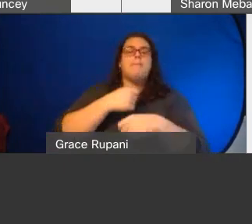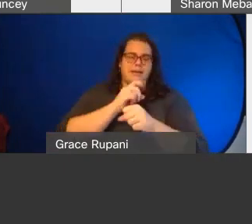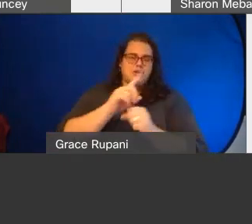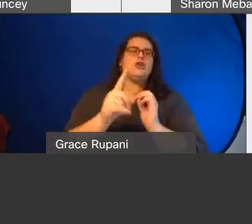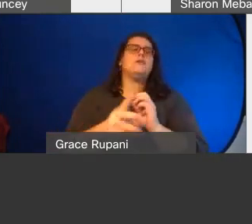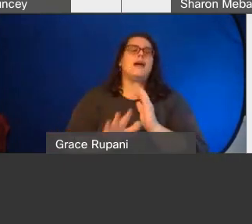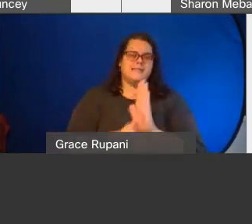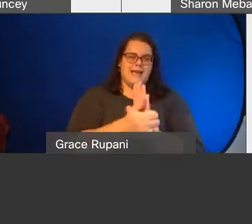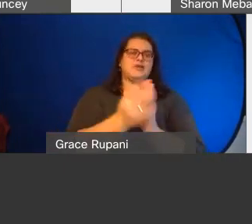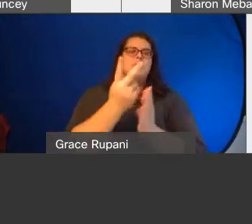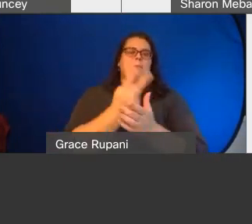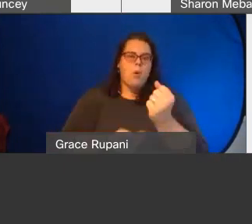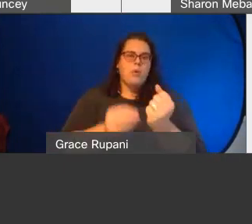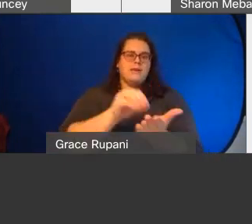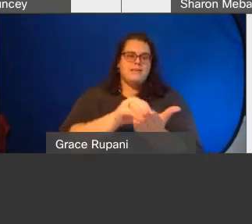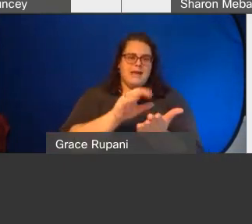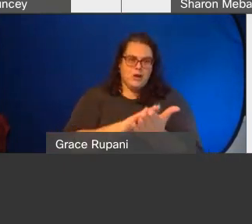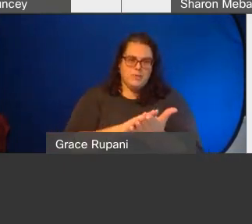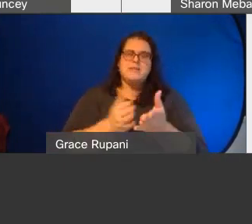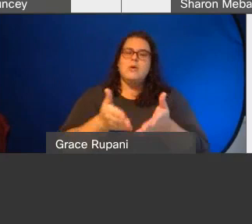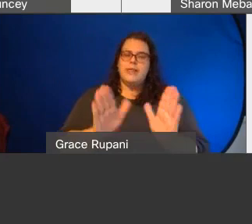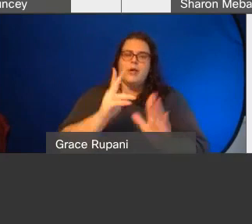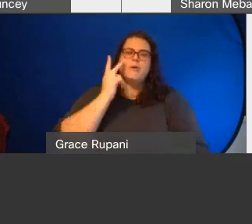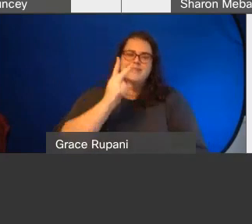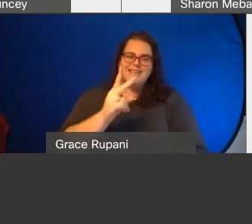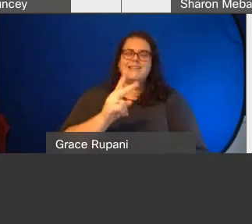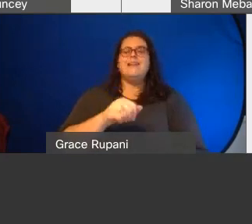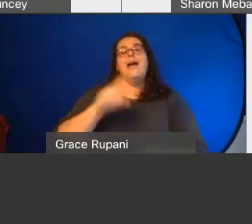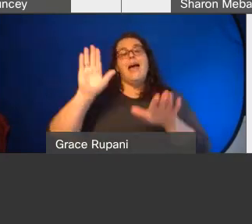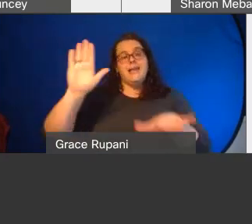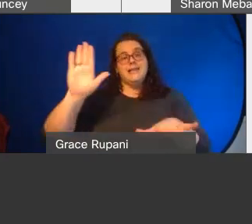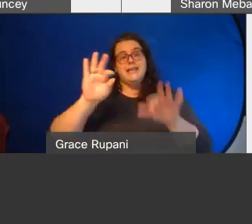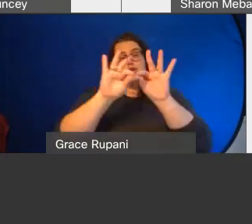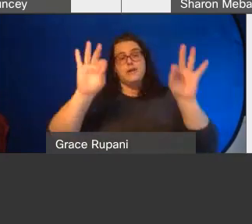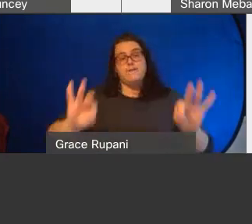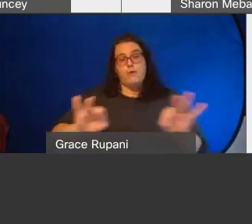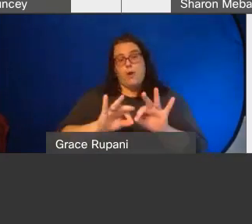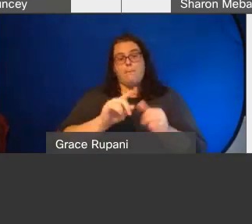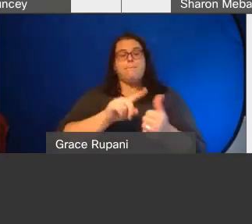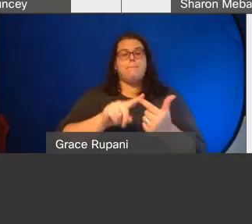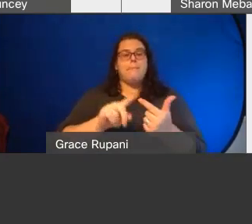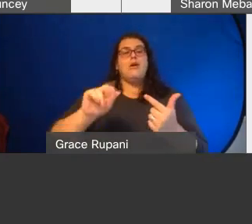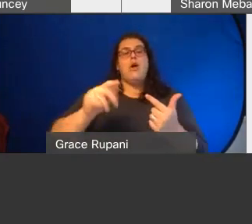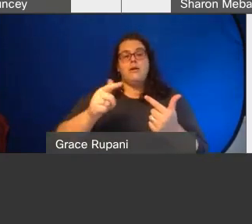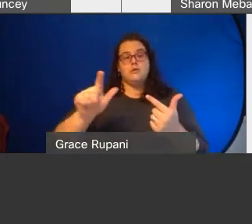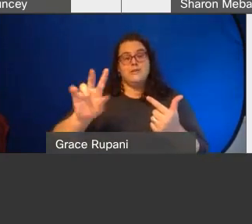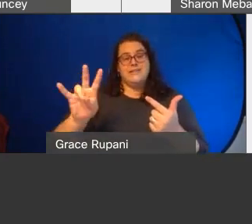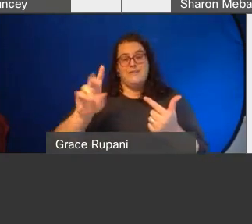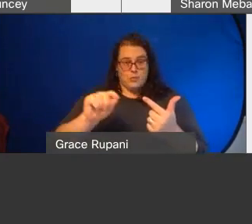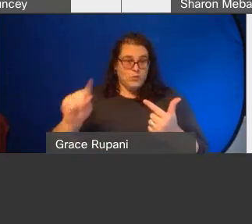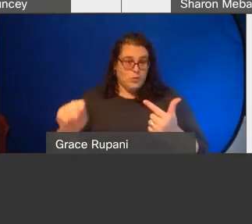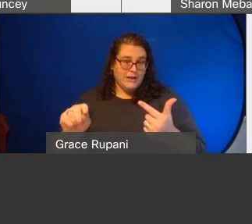see the attestation form, the approved August 27, 2020 Appendix